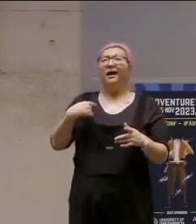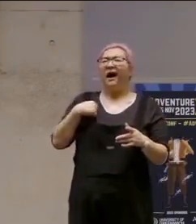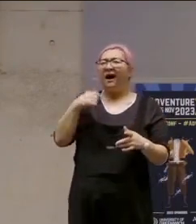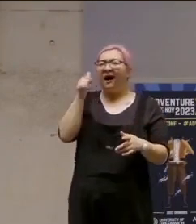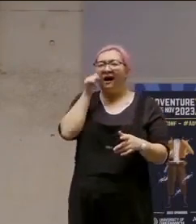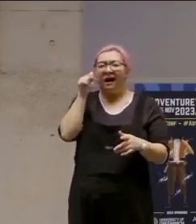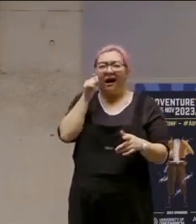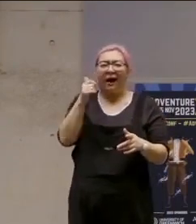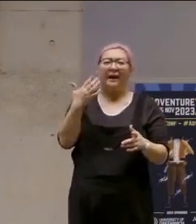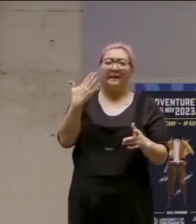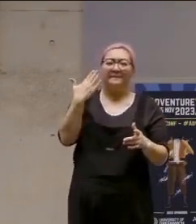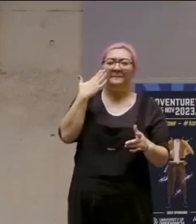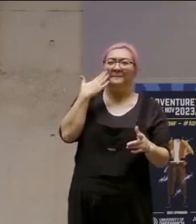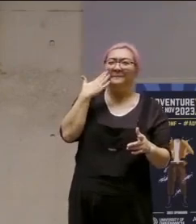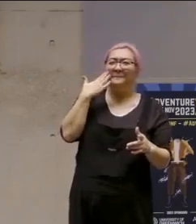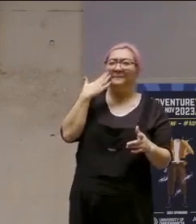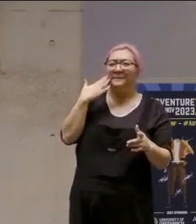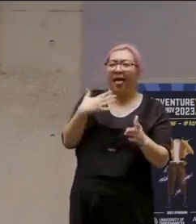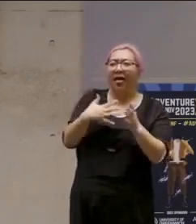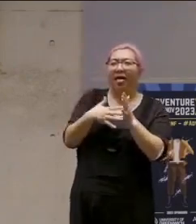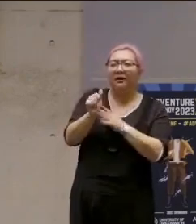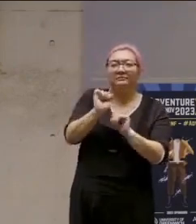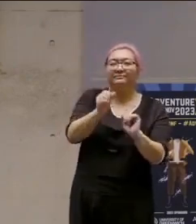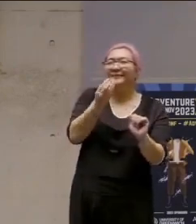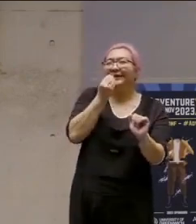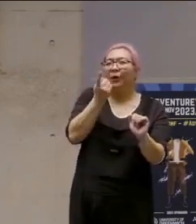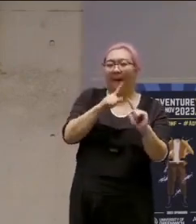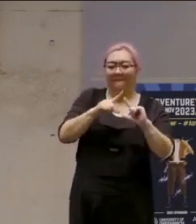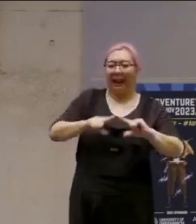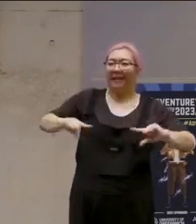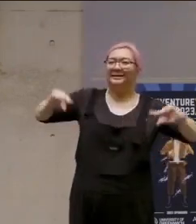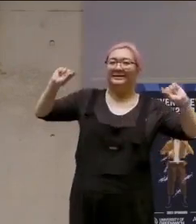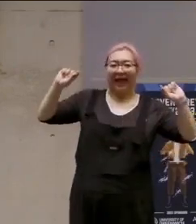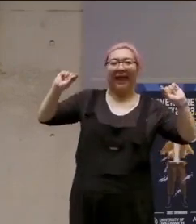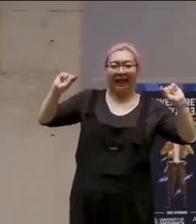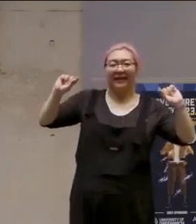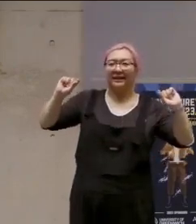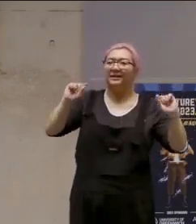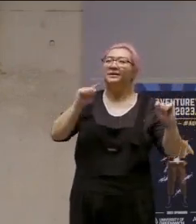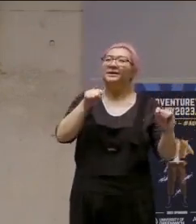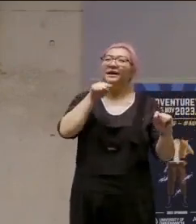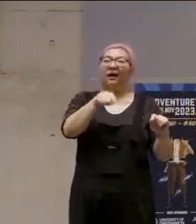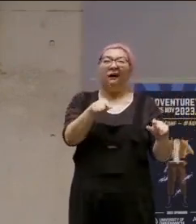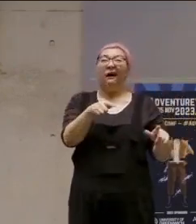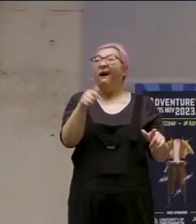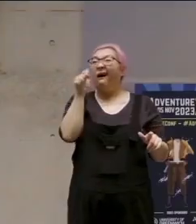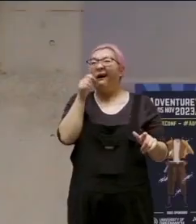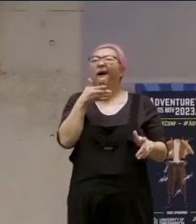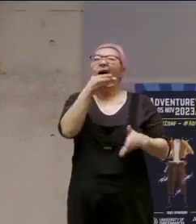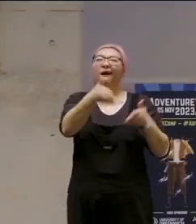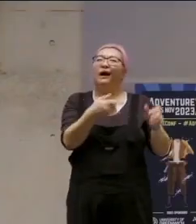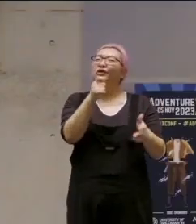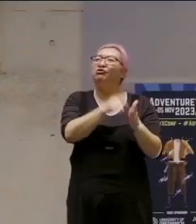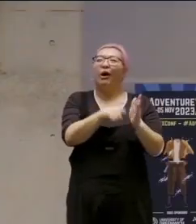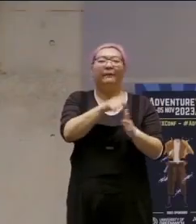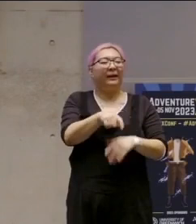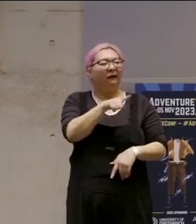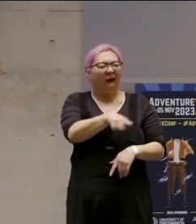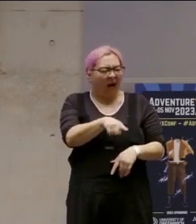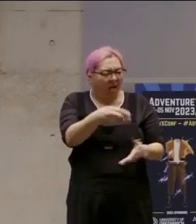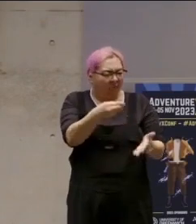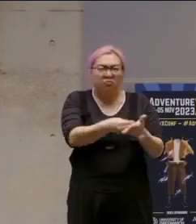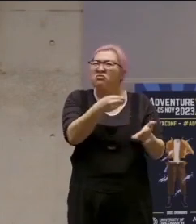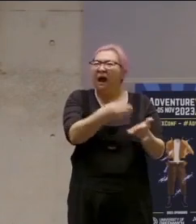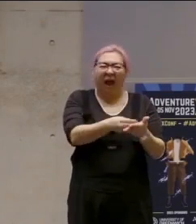creative. This is, some of this was depicted earlier, so this is actually supposed to be the shard. And one of the ideas